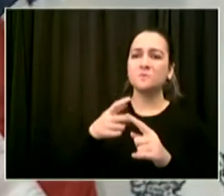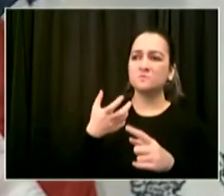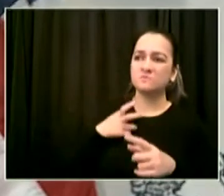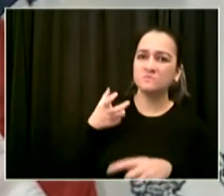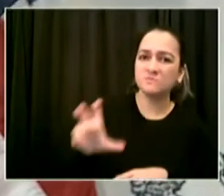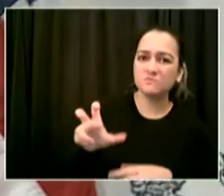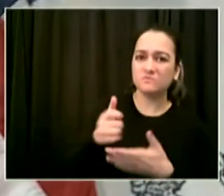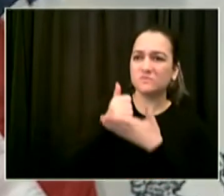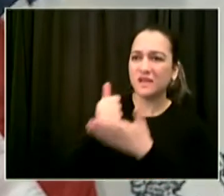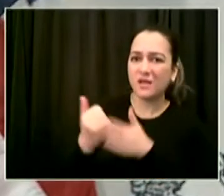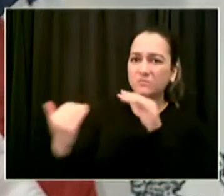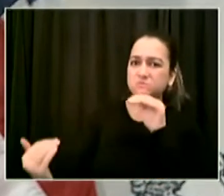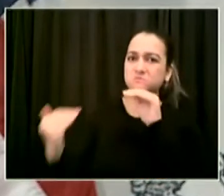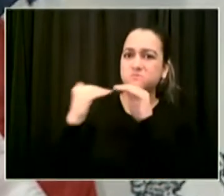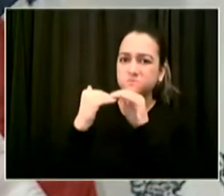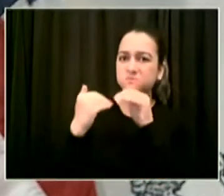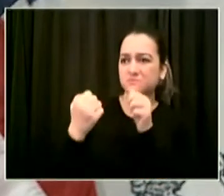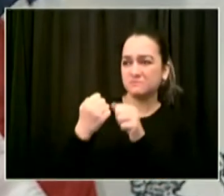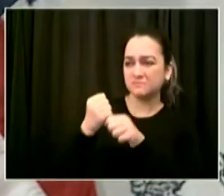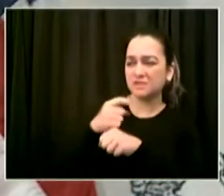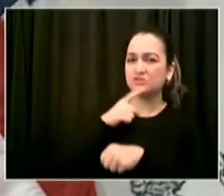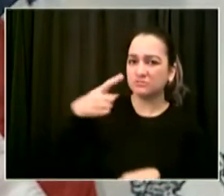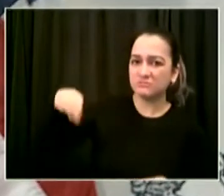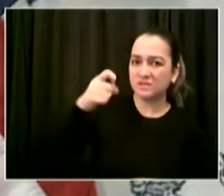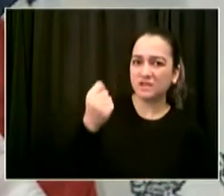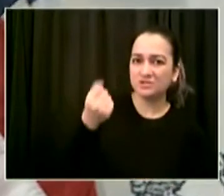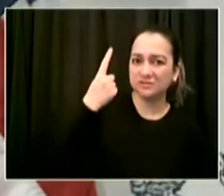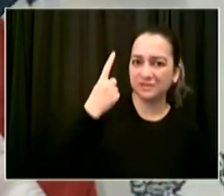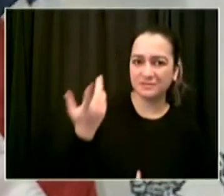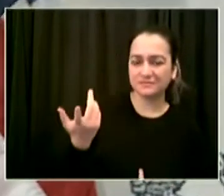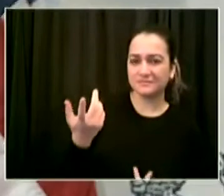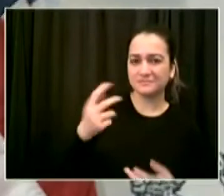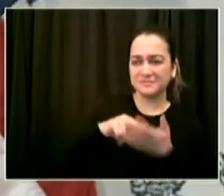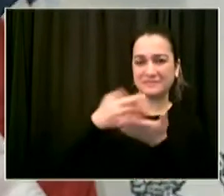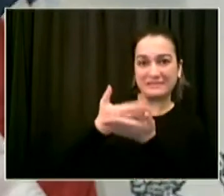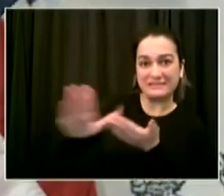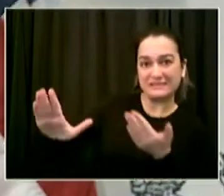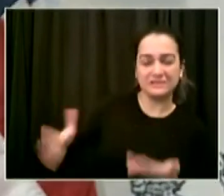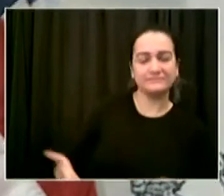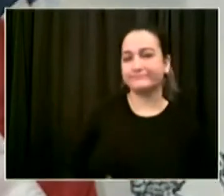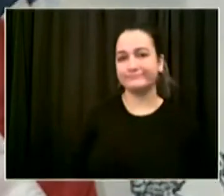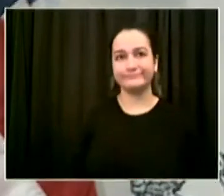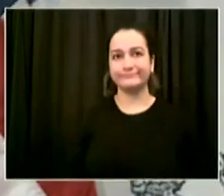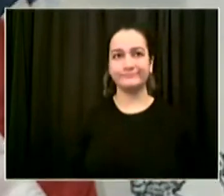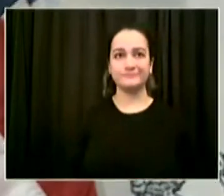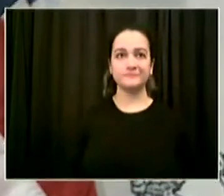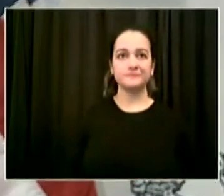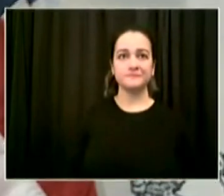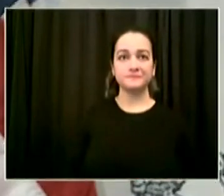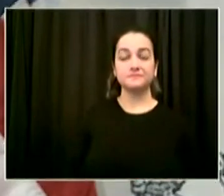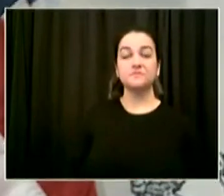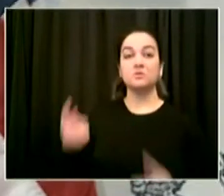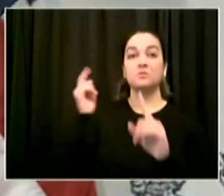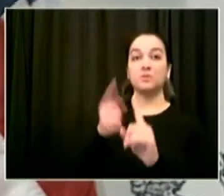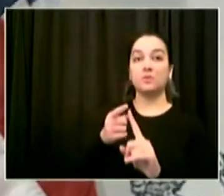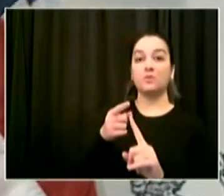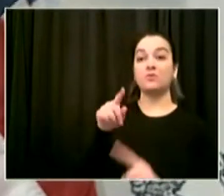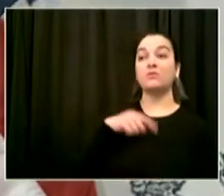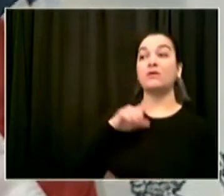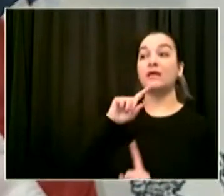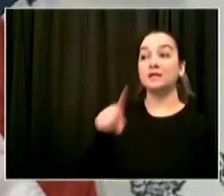on is Washington Heights, Dana. But I want to emphasize, we all know bigger sites have a role to play, but